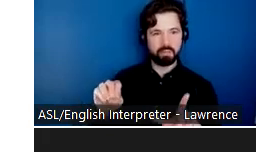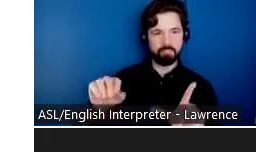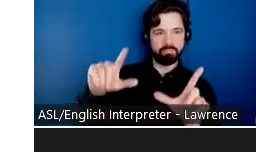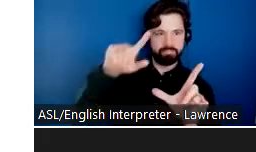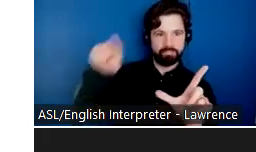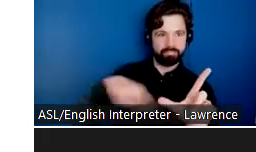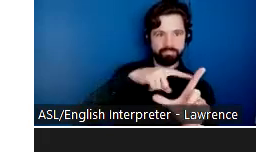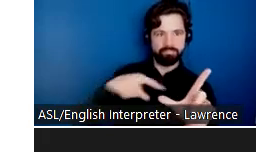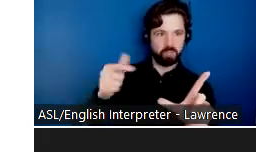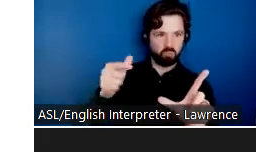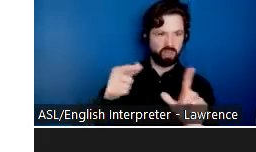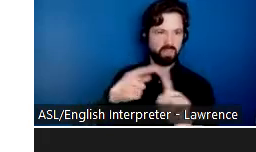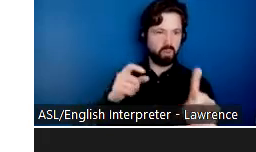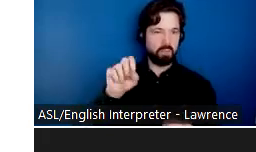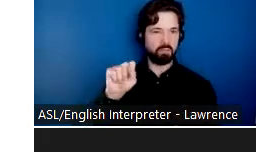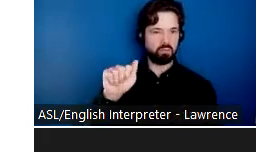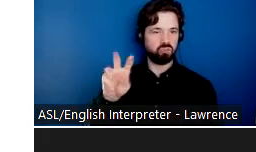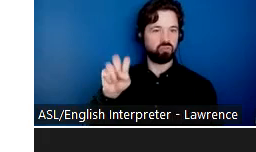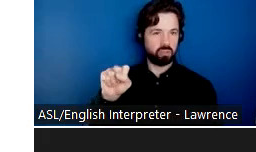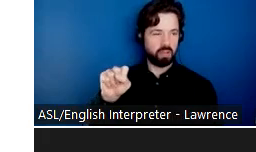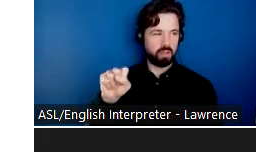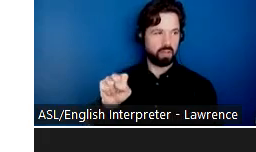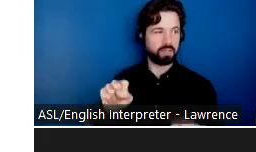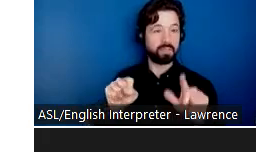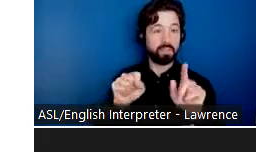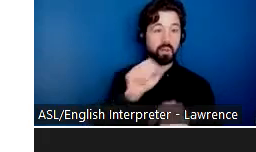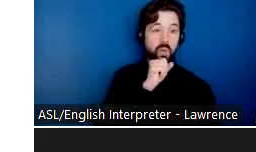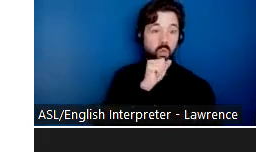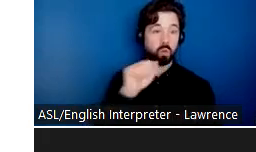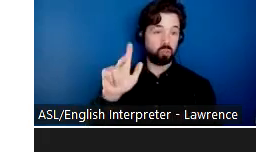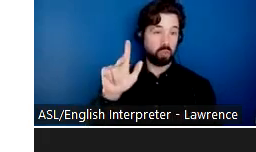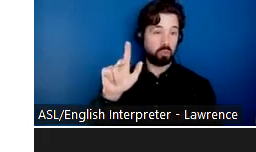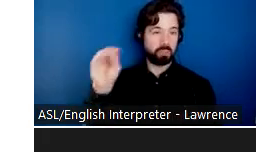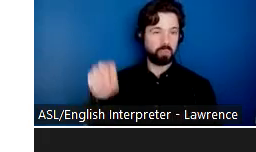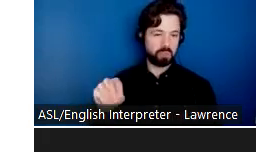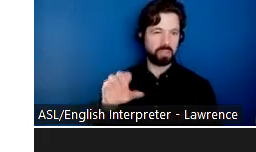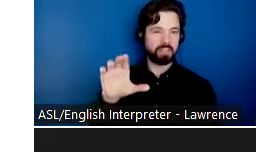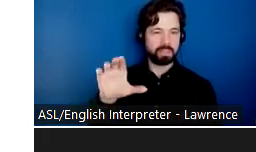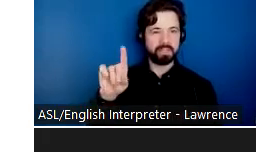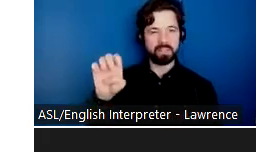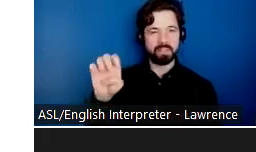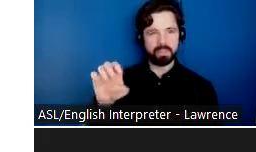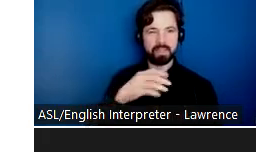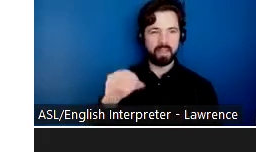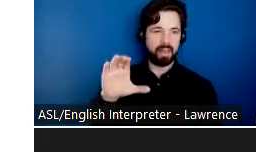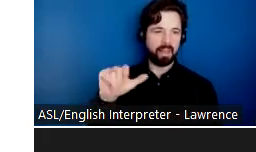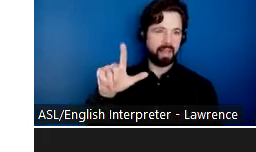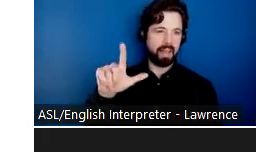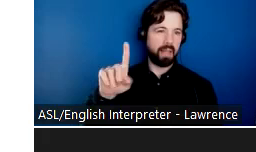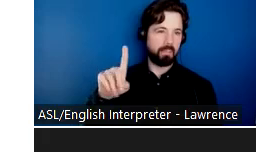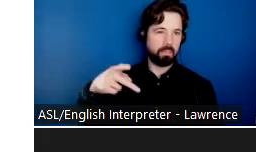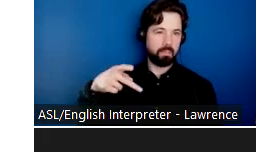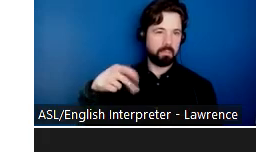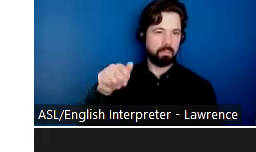SAWS, whereas 23% will be coming from CDE and CalPADS. This is